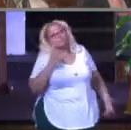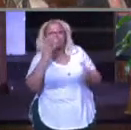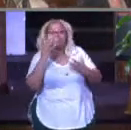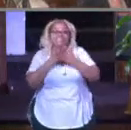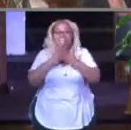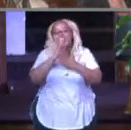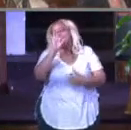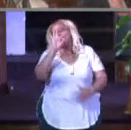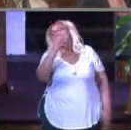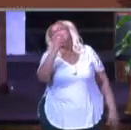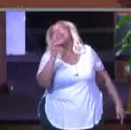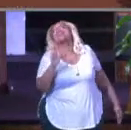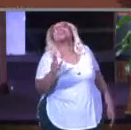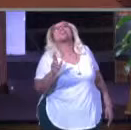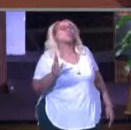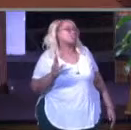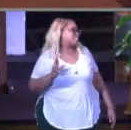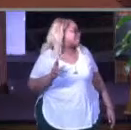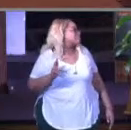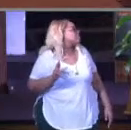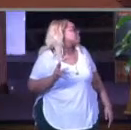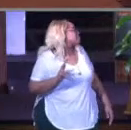Filter.